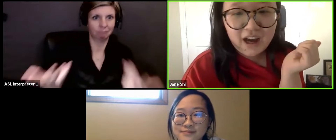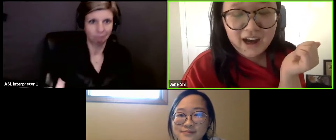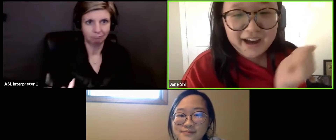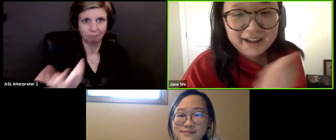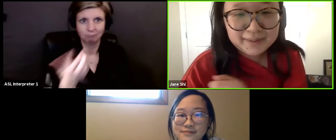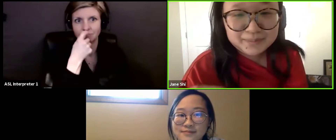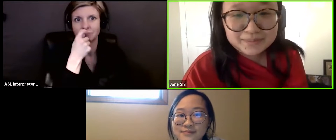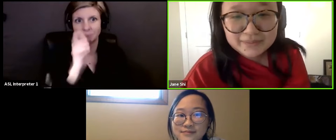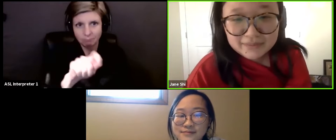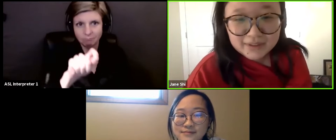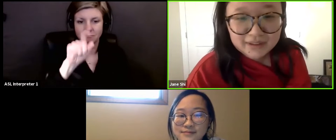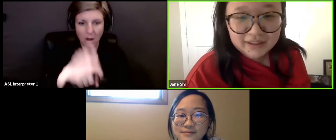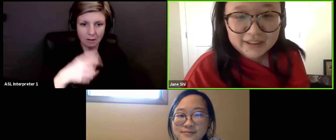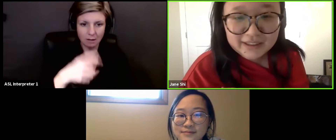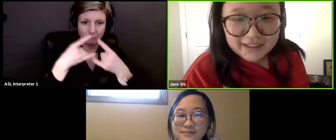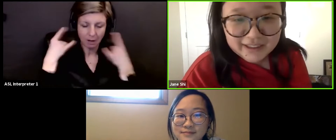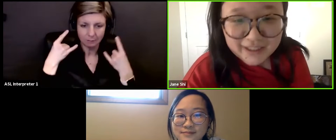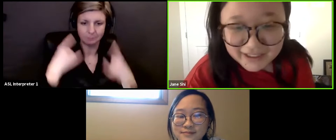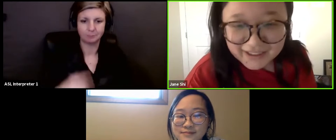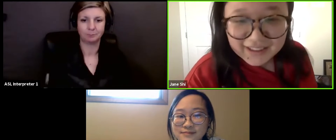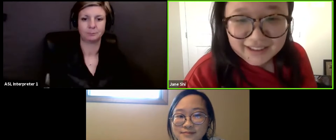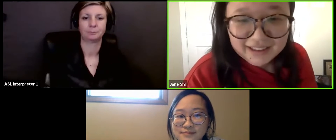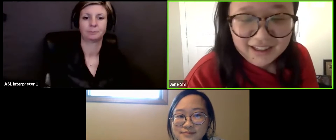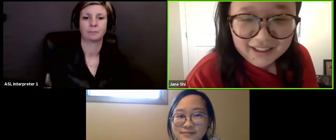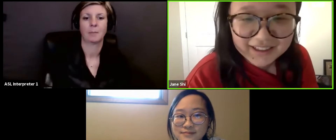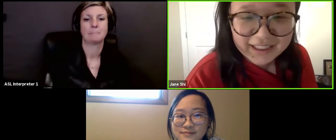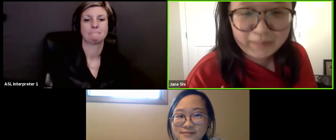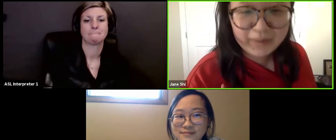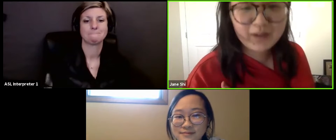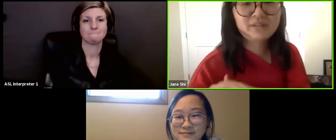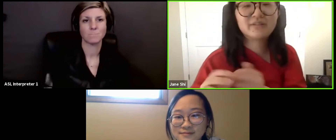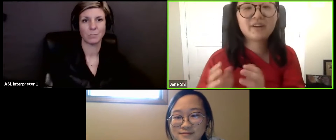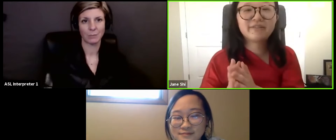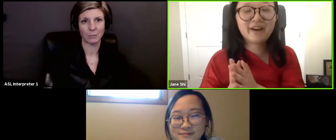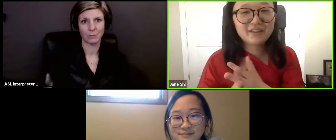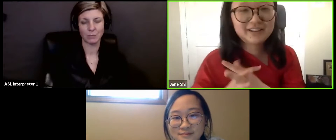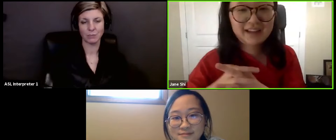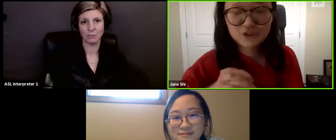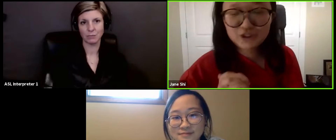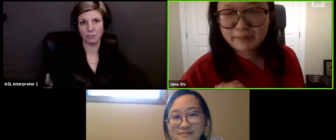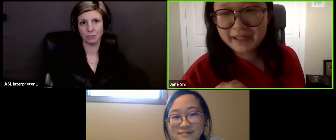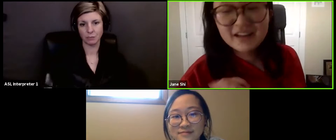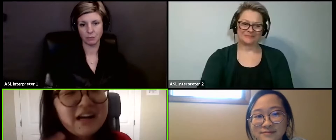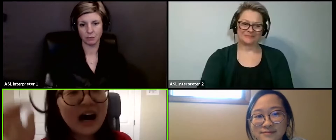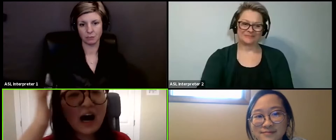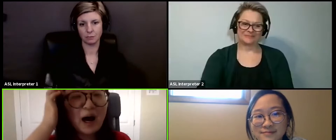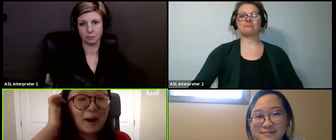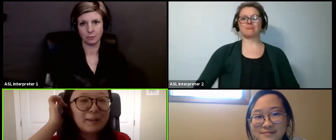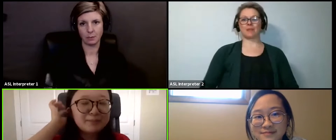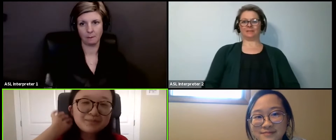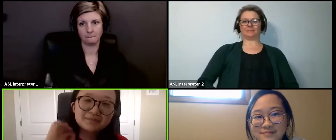And let's see. Email wants to verify that it's actually me.